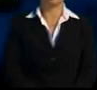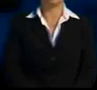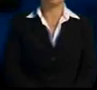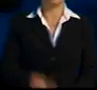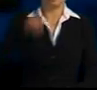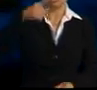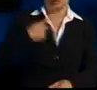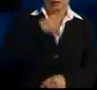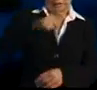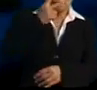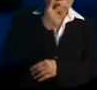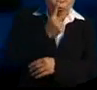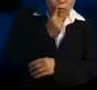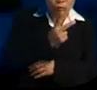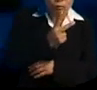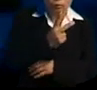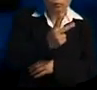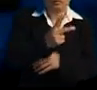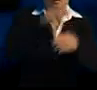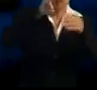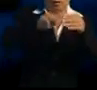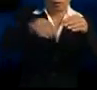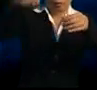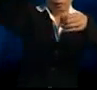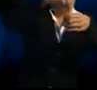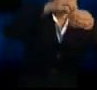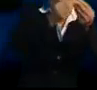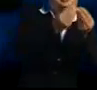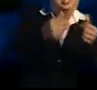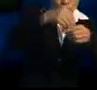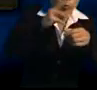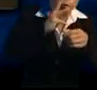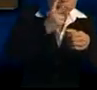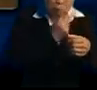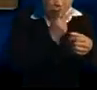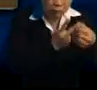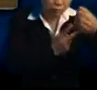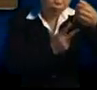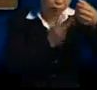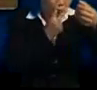We need to observe whether the mineral that we put in can dissolve in water.